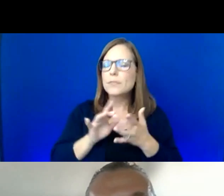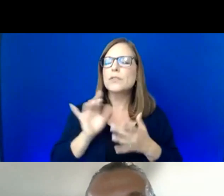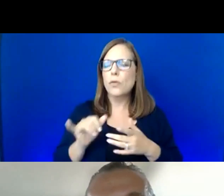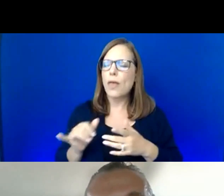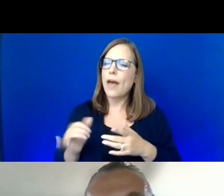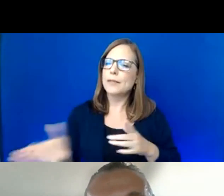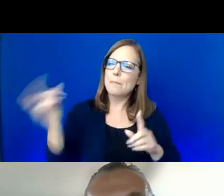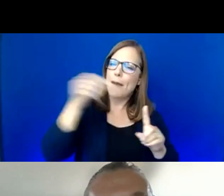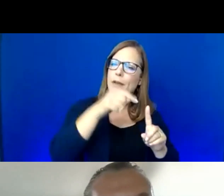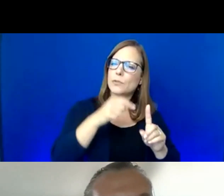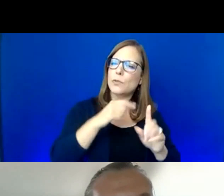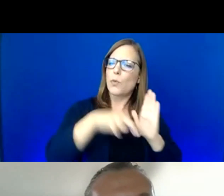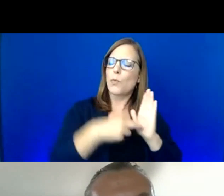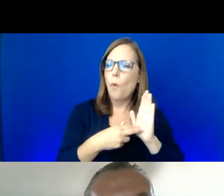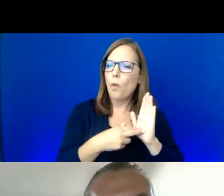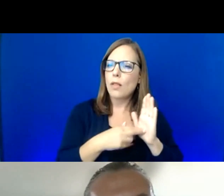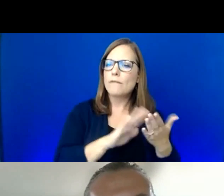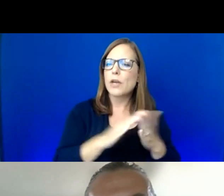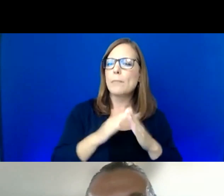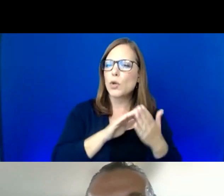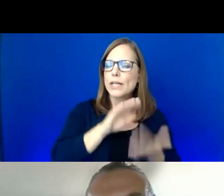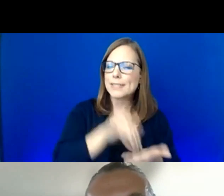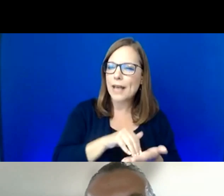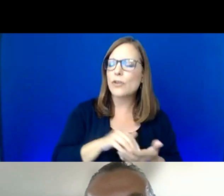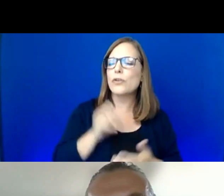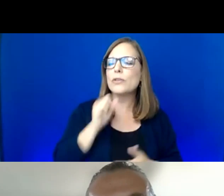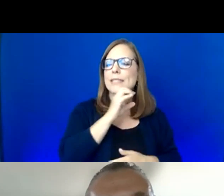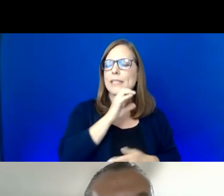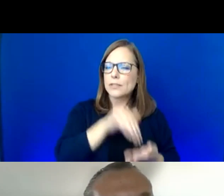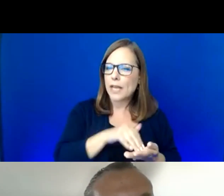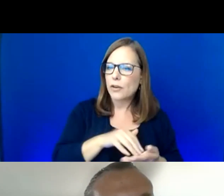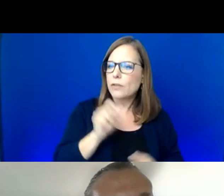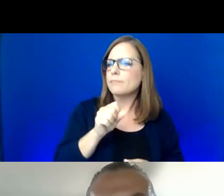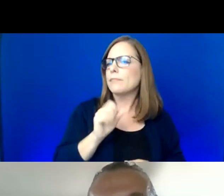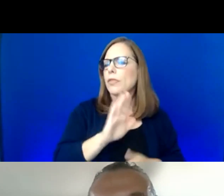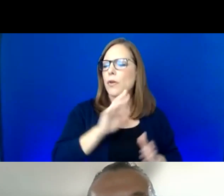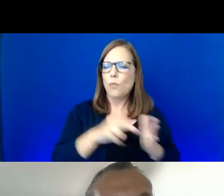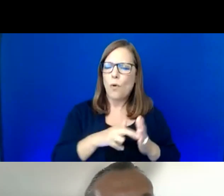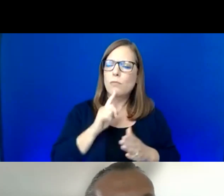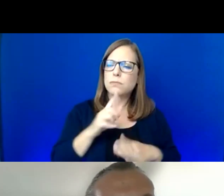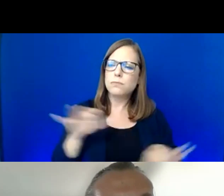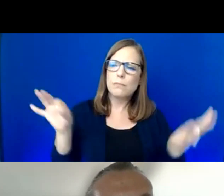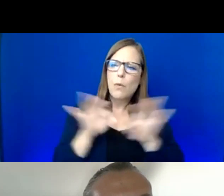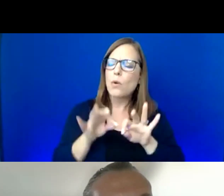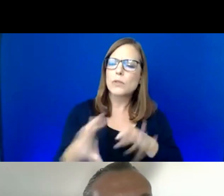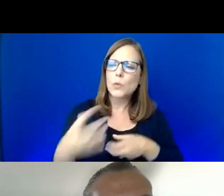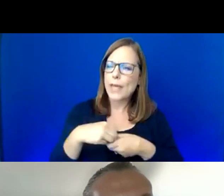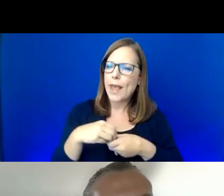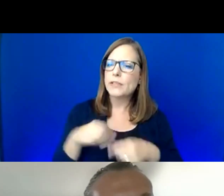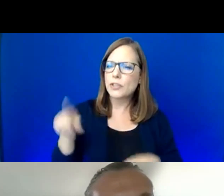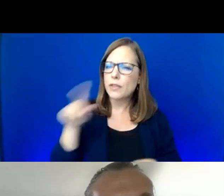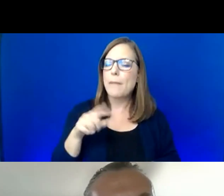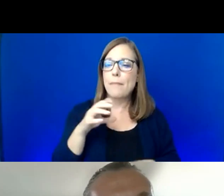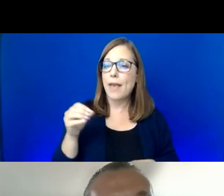centers supporting folks of all ages can play, it's going to be essential to engage them, particularly during these times when we're